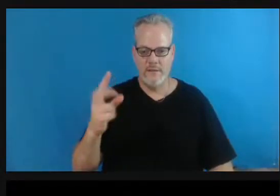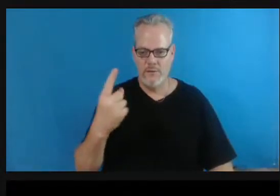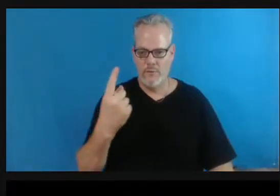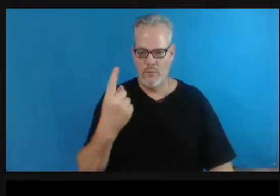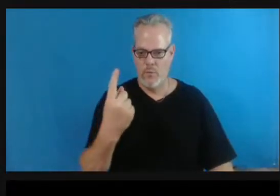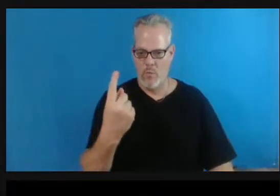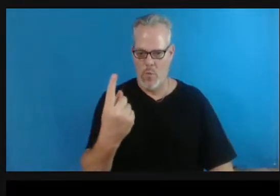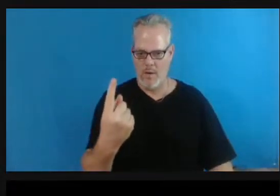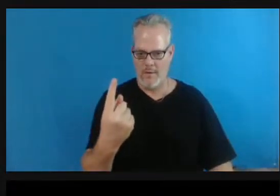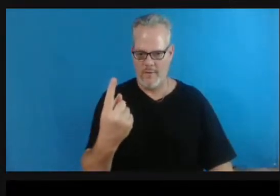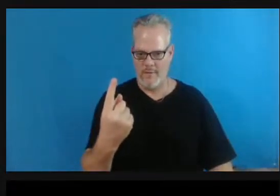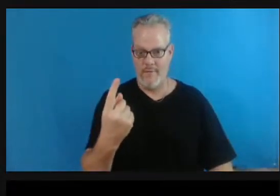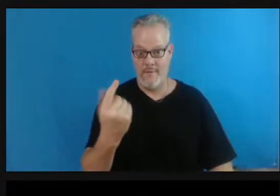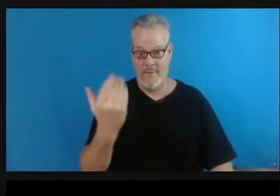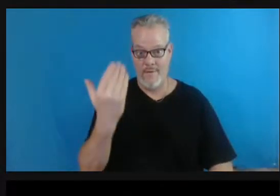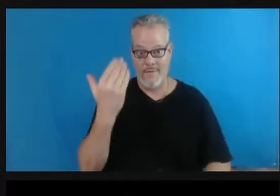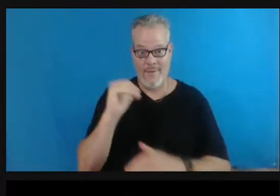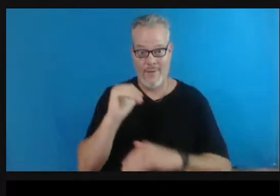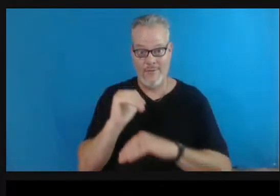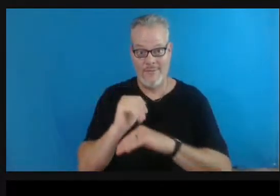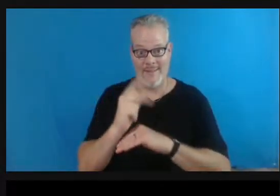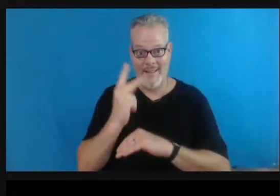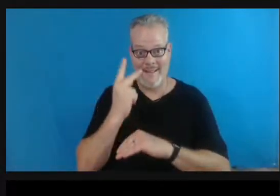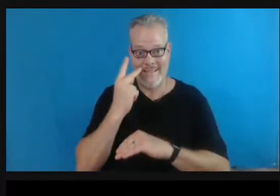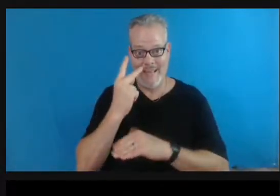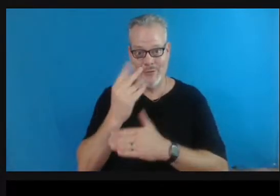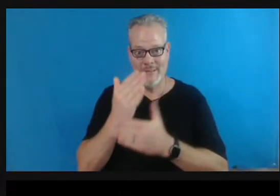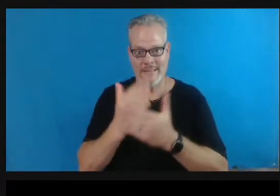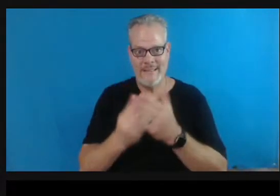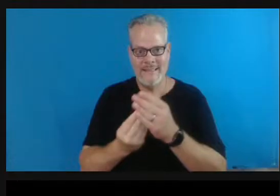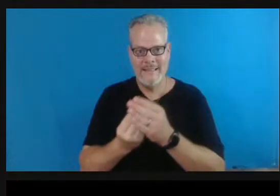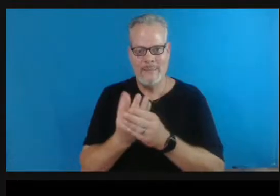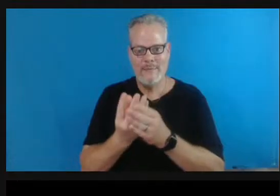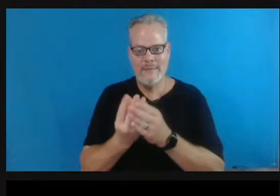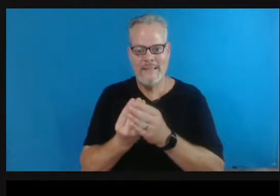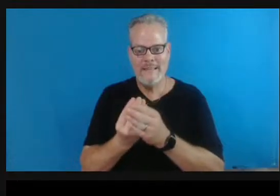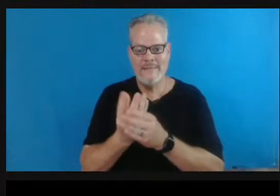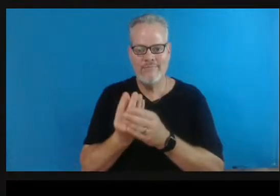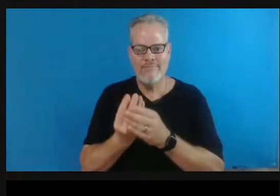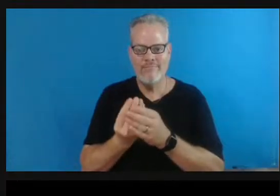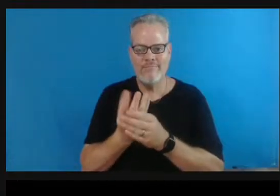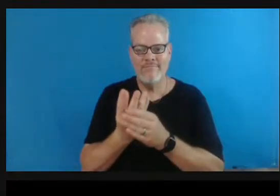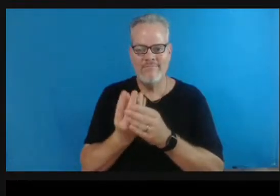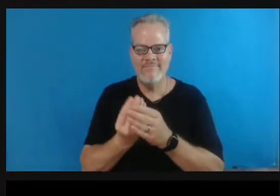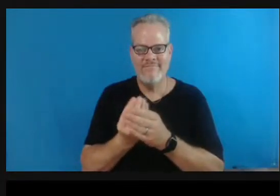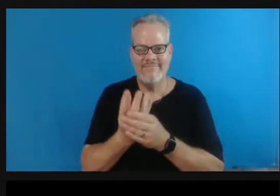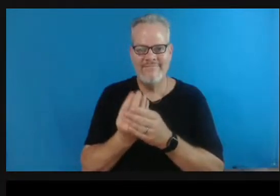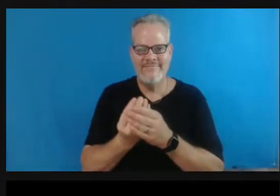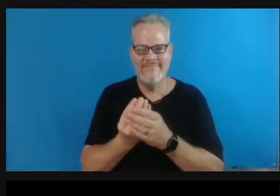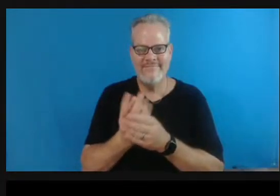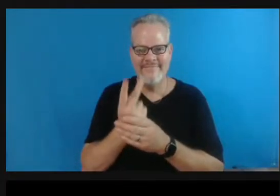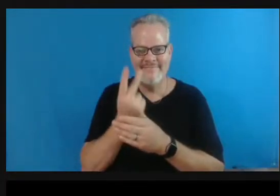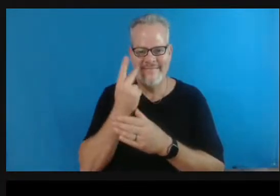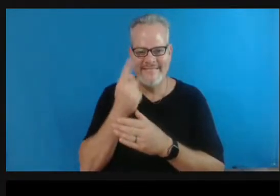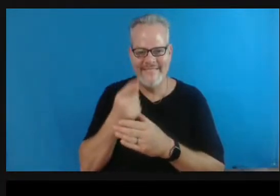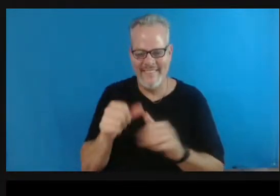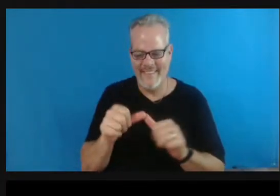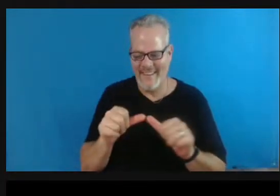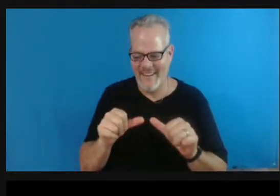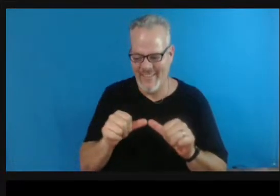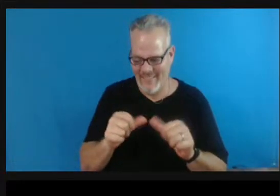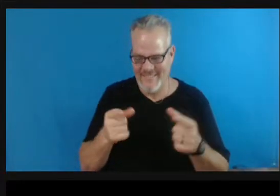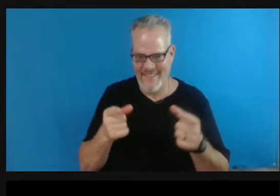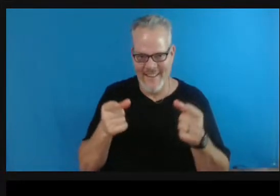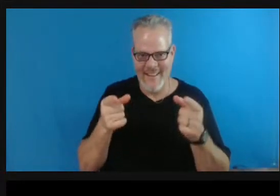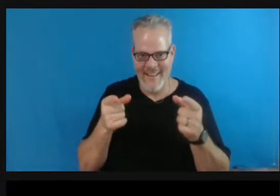Well, there is last night, and there you can start to see some spatter on a wall of this pit glowing a little bit there, right there.